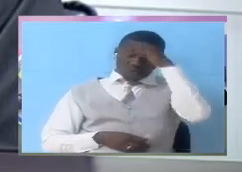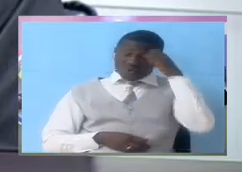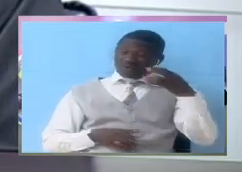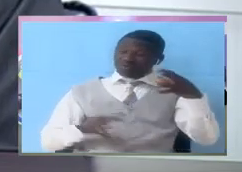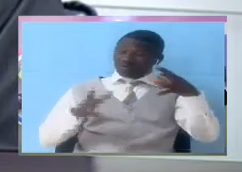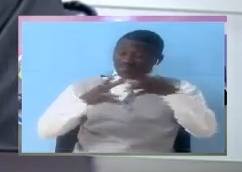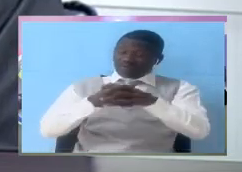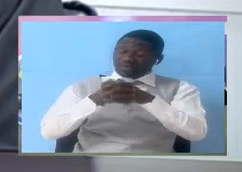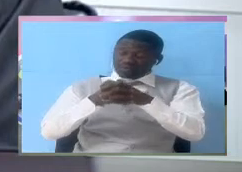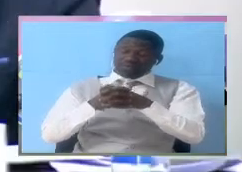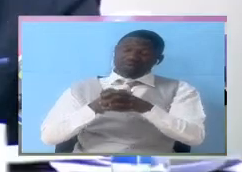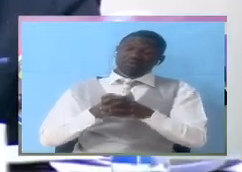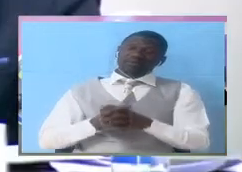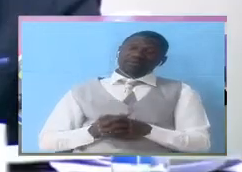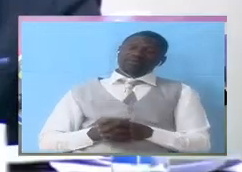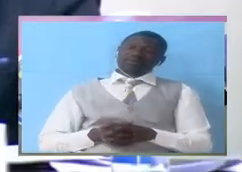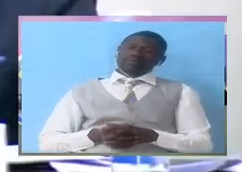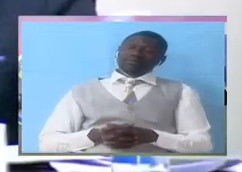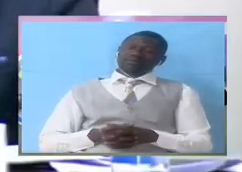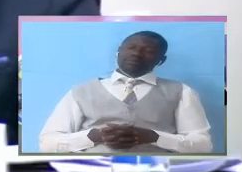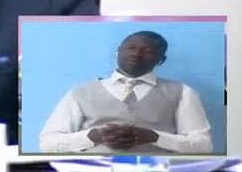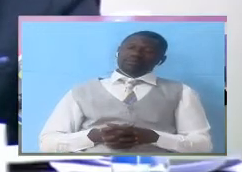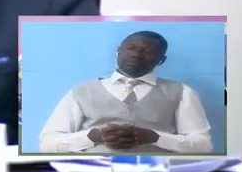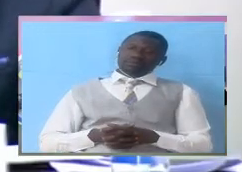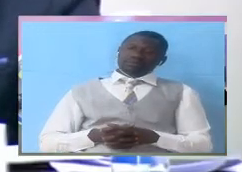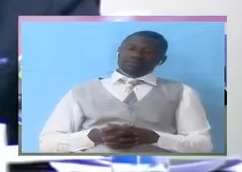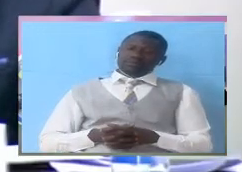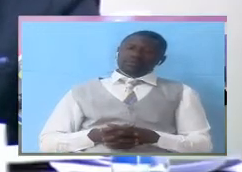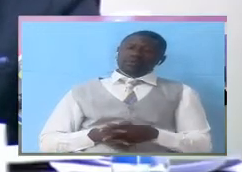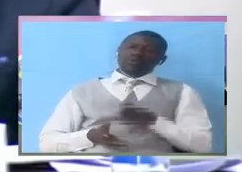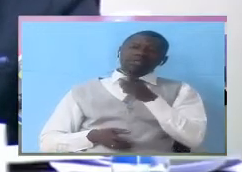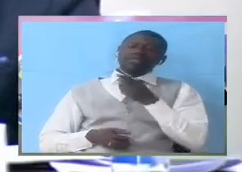benno. What was that the time